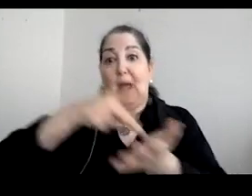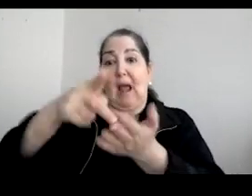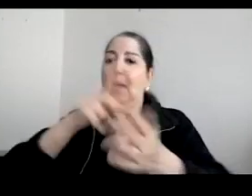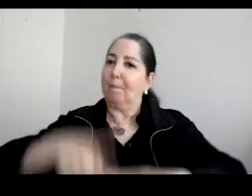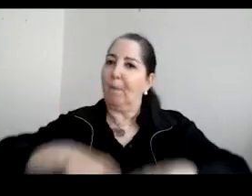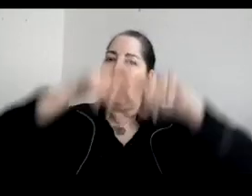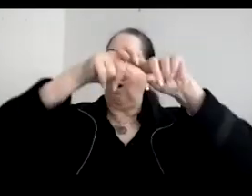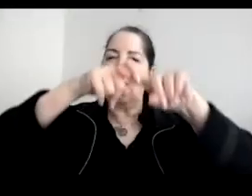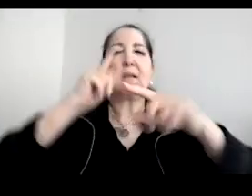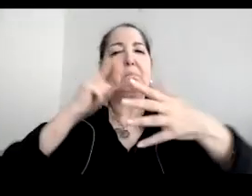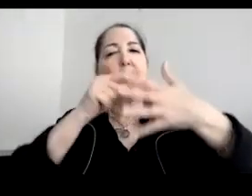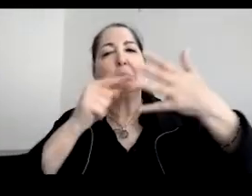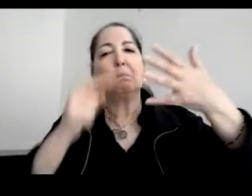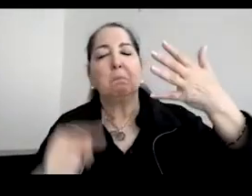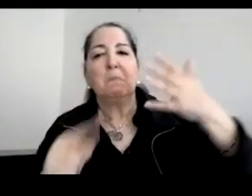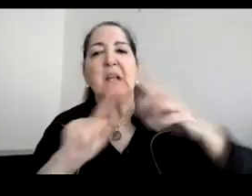up family resources.